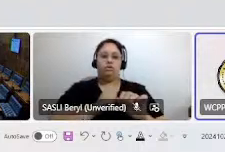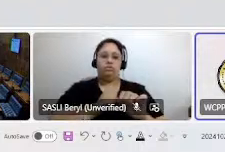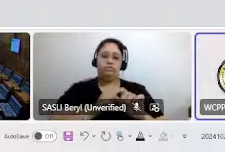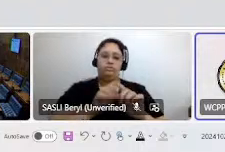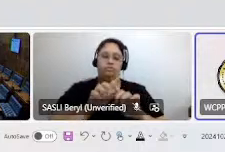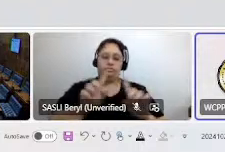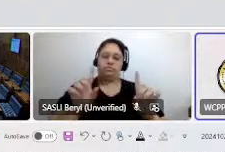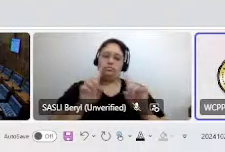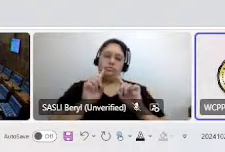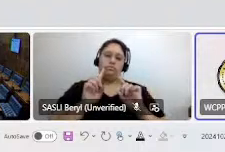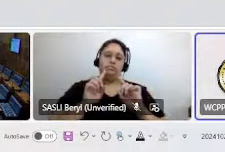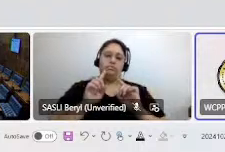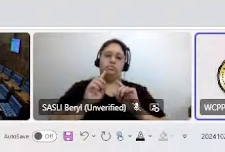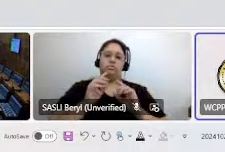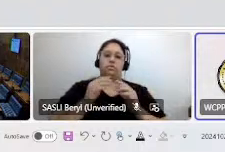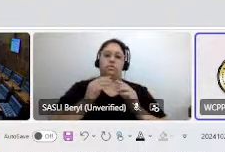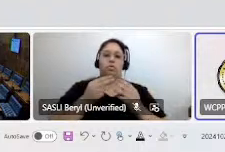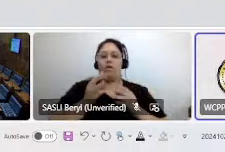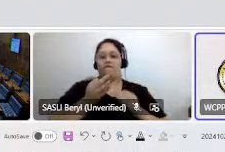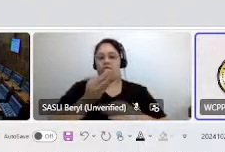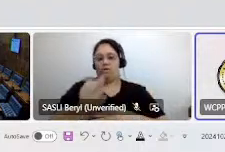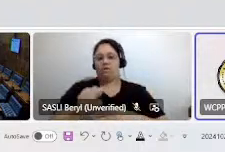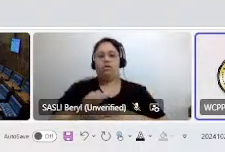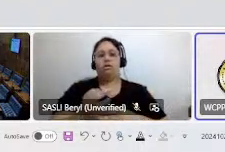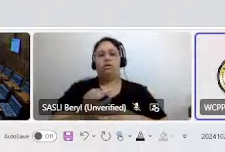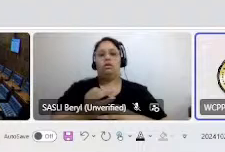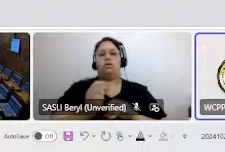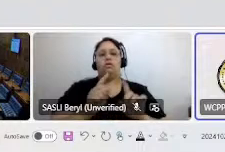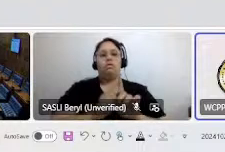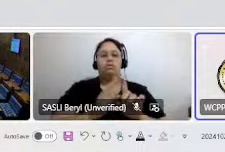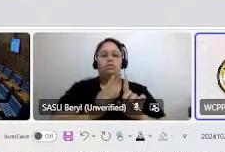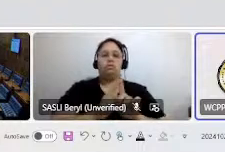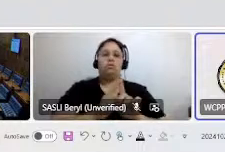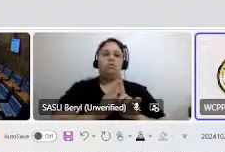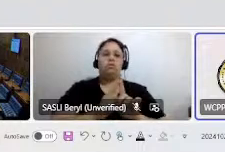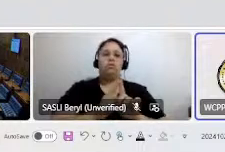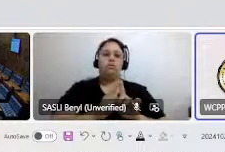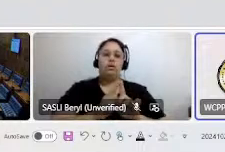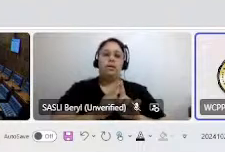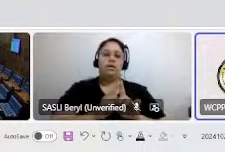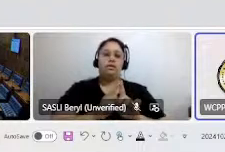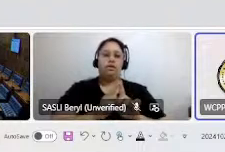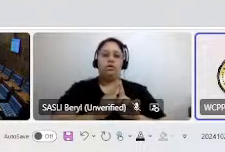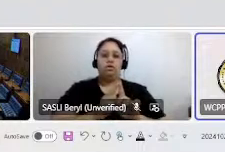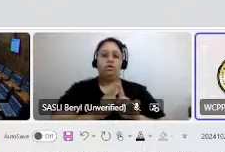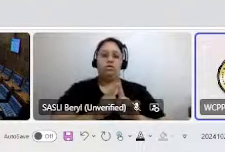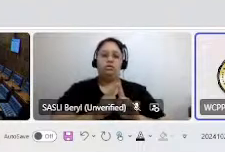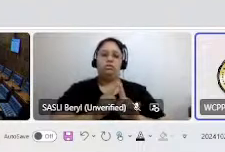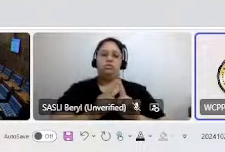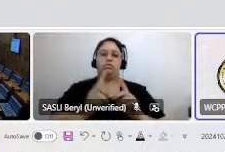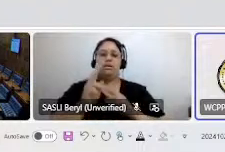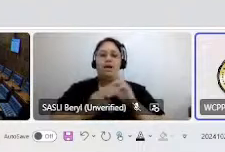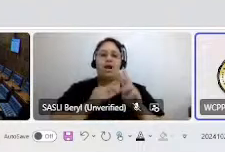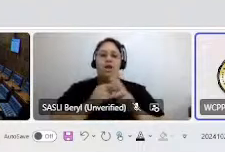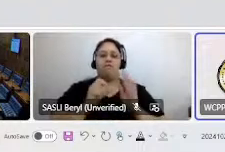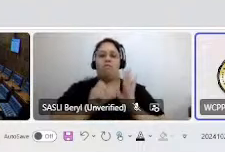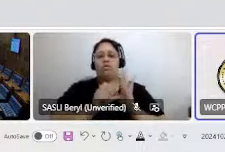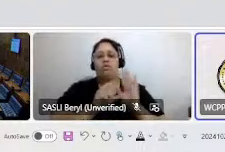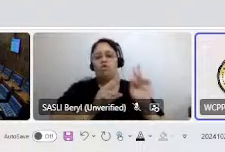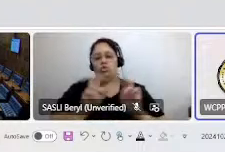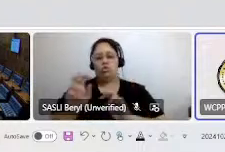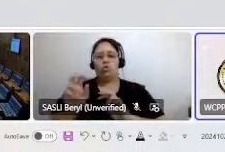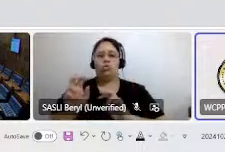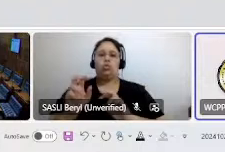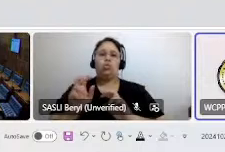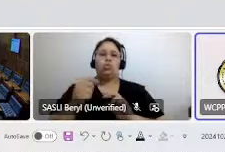department going forward, and also in terms of, there's a couple of key issues that we all feel